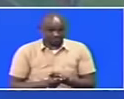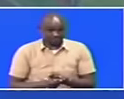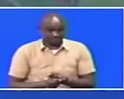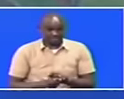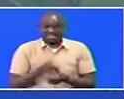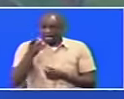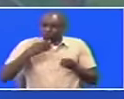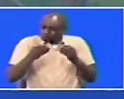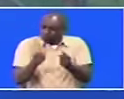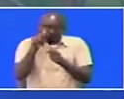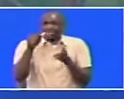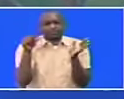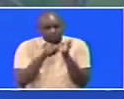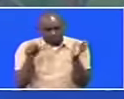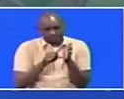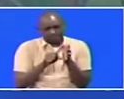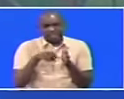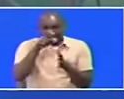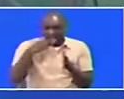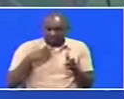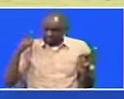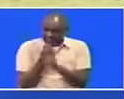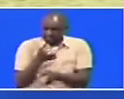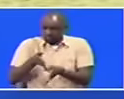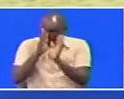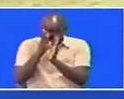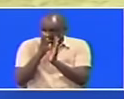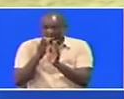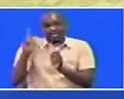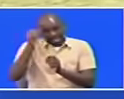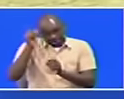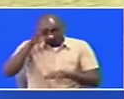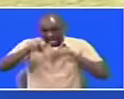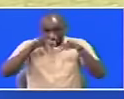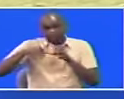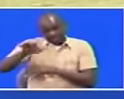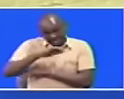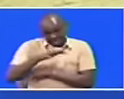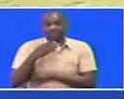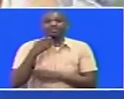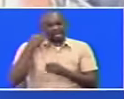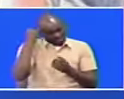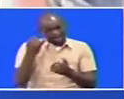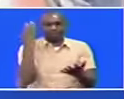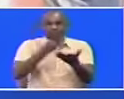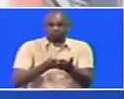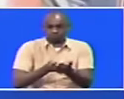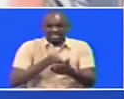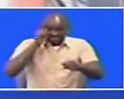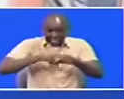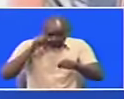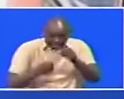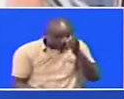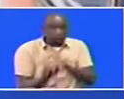To mitigate the huge spending, an alternative route, the Nairobi National Park, was suggested. As soon as